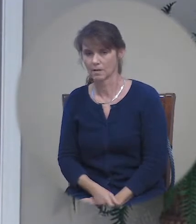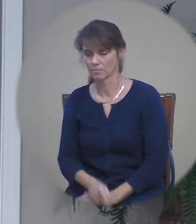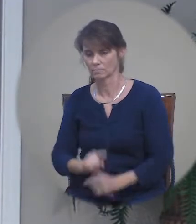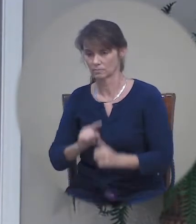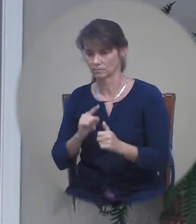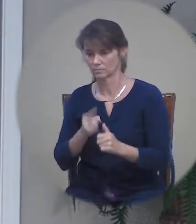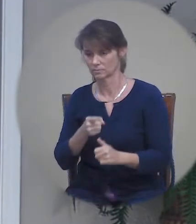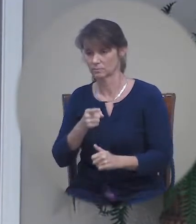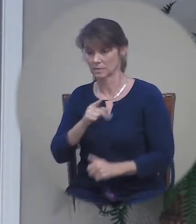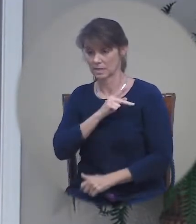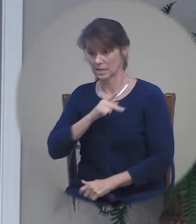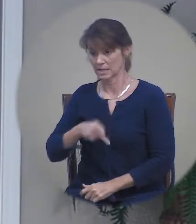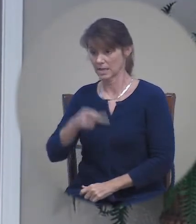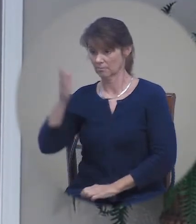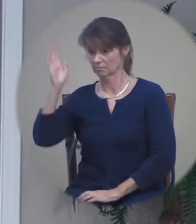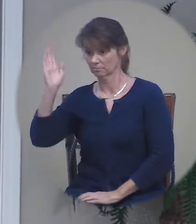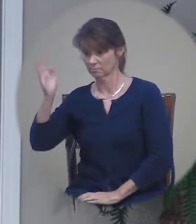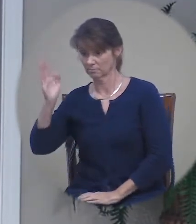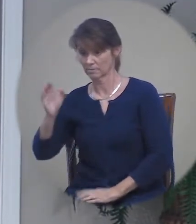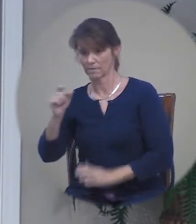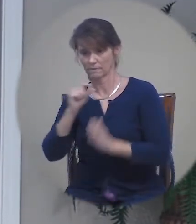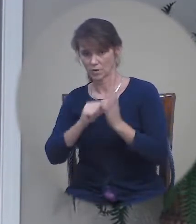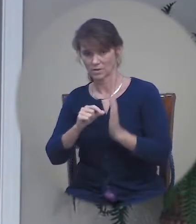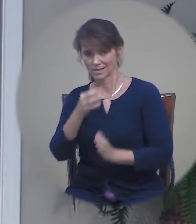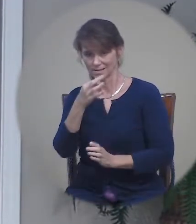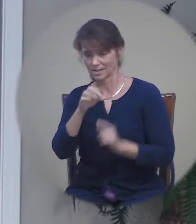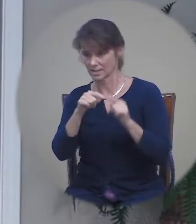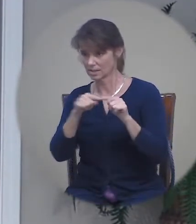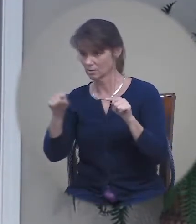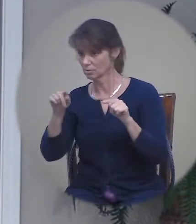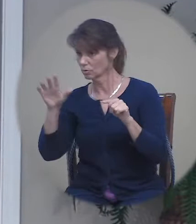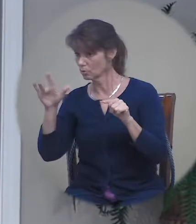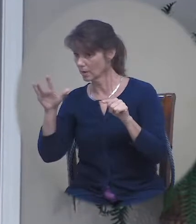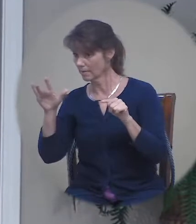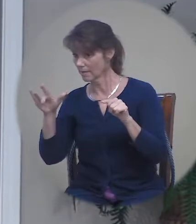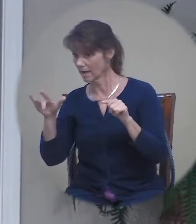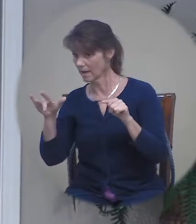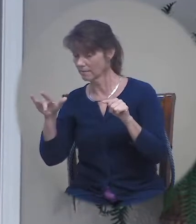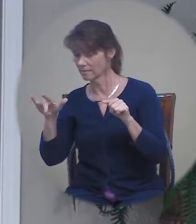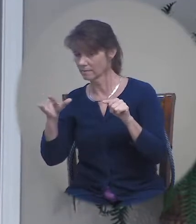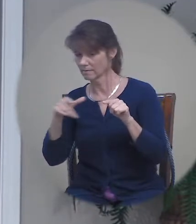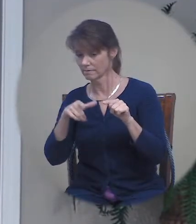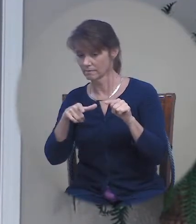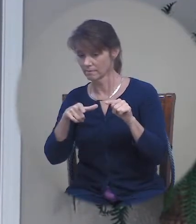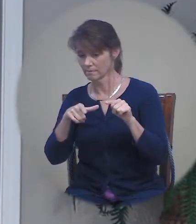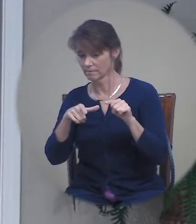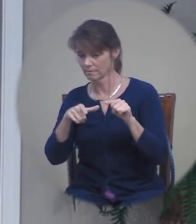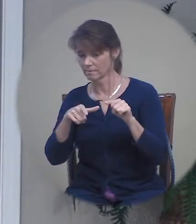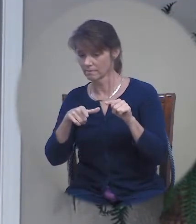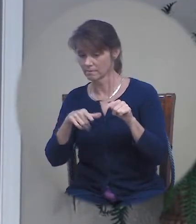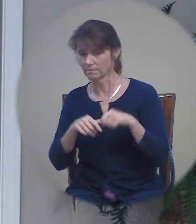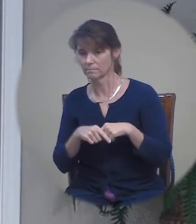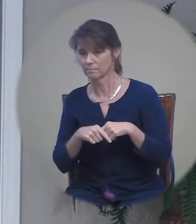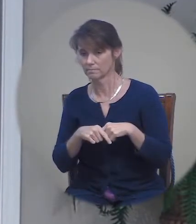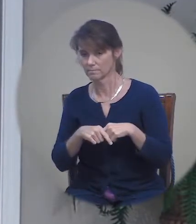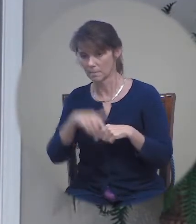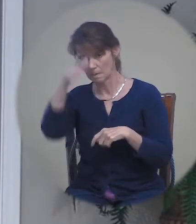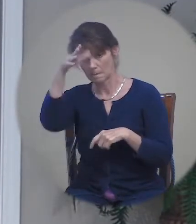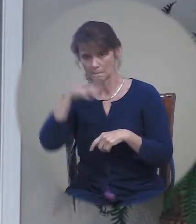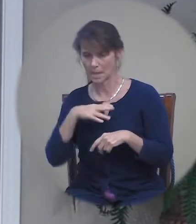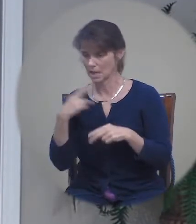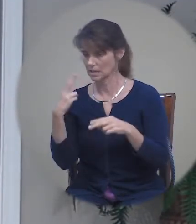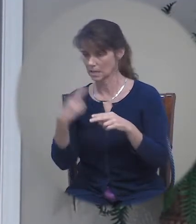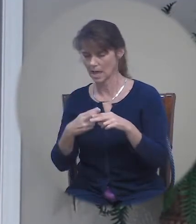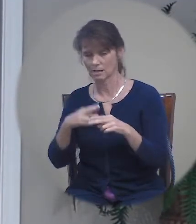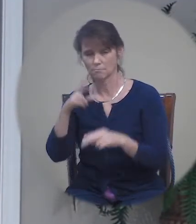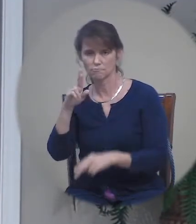goes from verse 19 down through verse 25 from this fellow by the Bible just simply identifies as Rabshakeh, and we